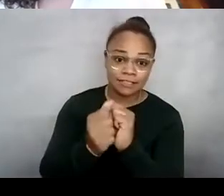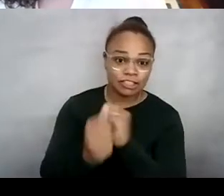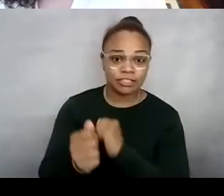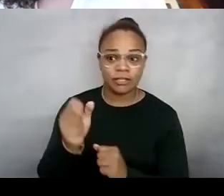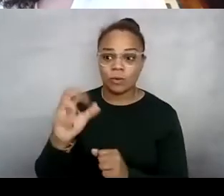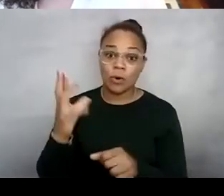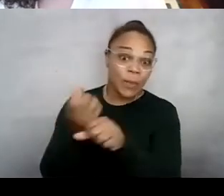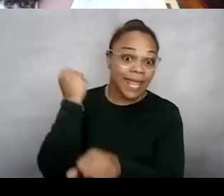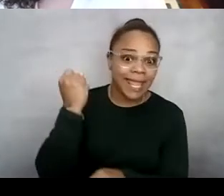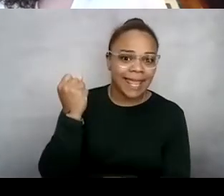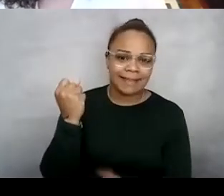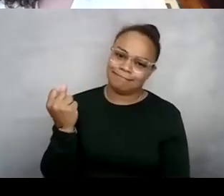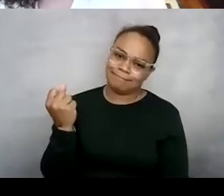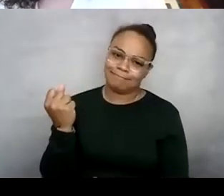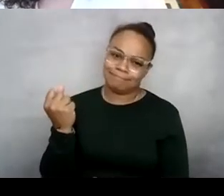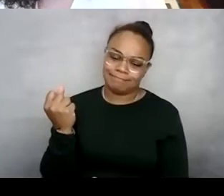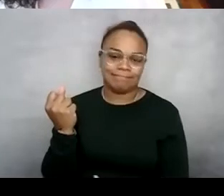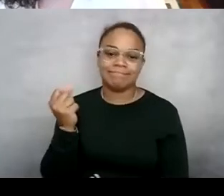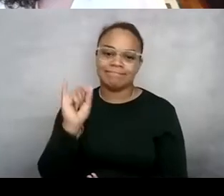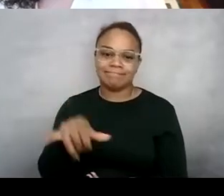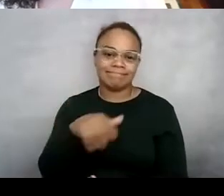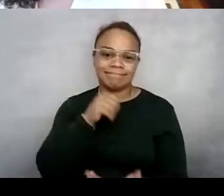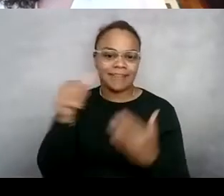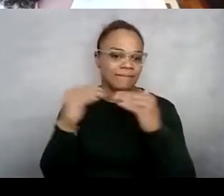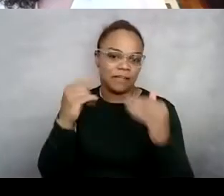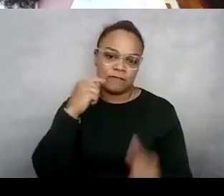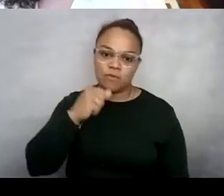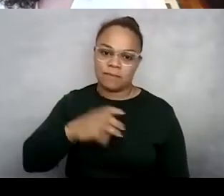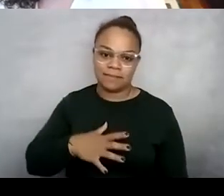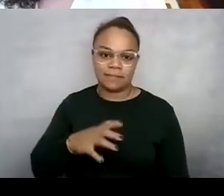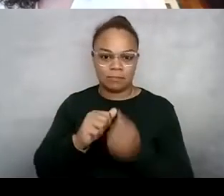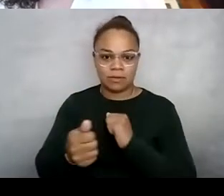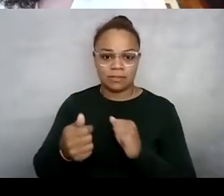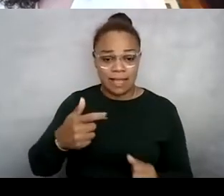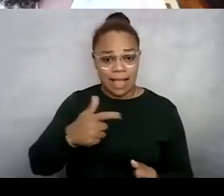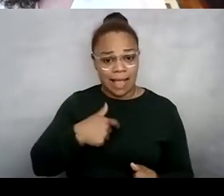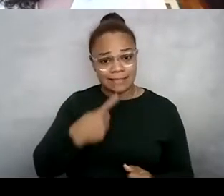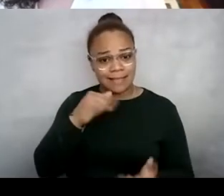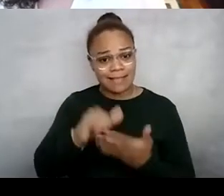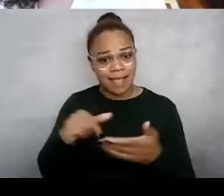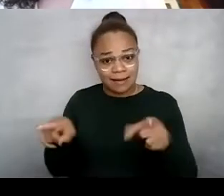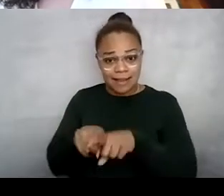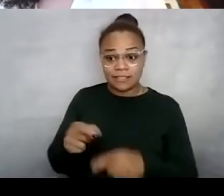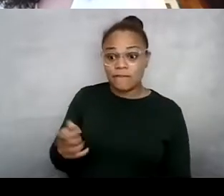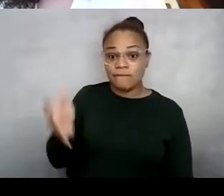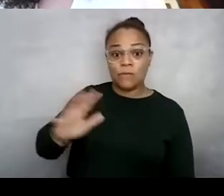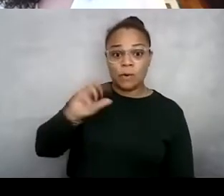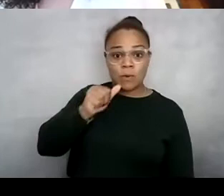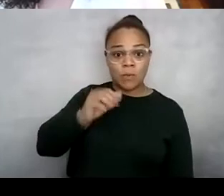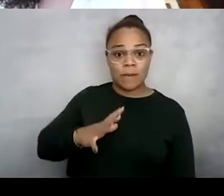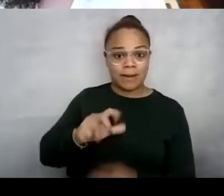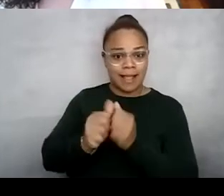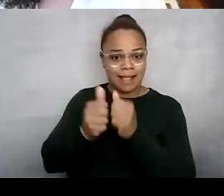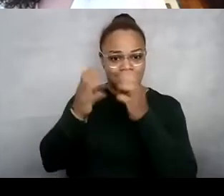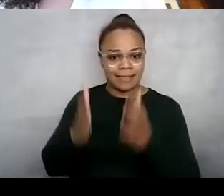women's sports. And I say that as a former woman athlete who didn't want to be a woman, but wanted to be an athlete. So my heart